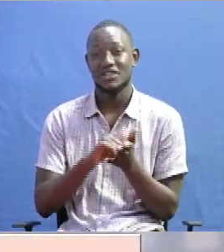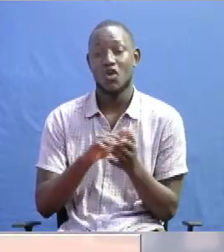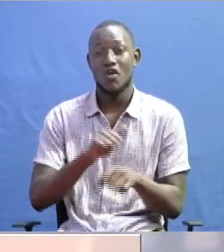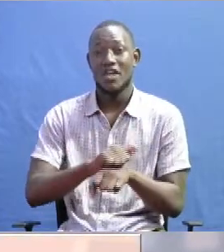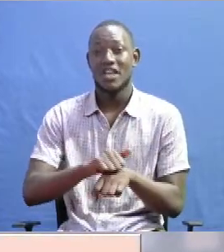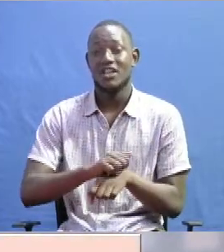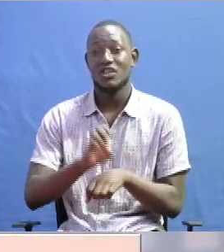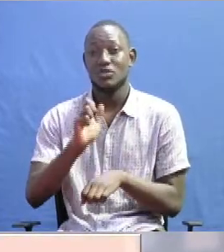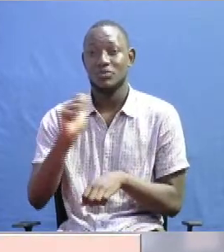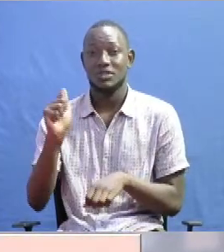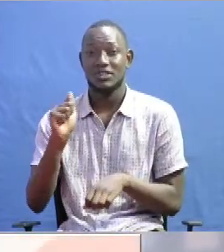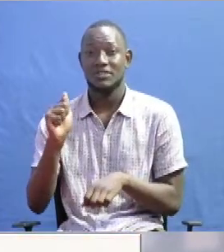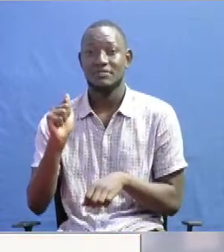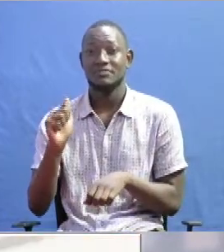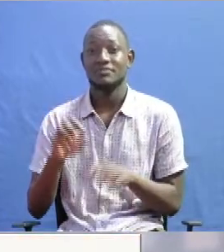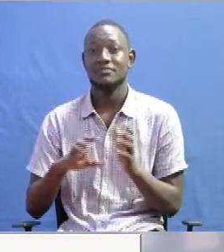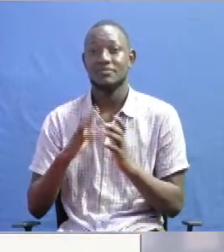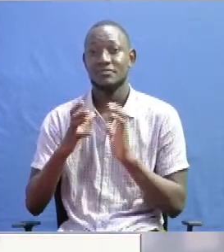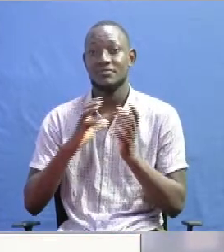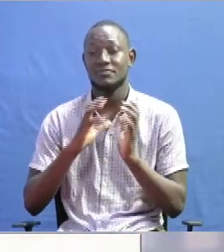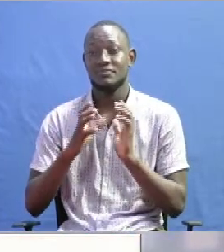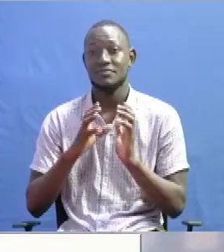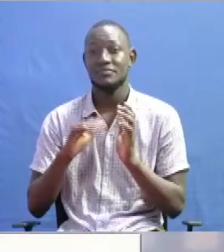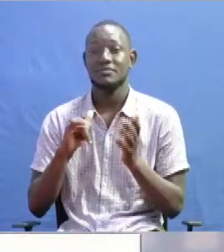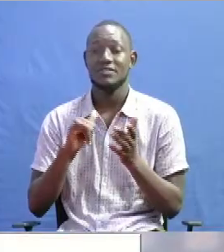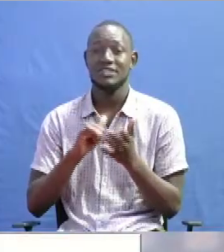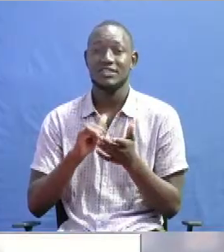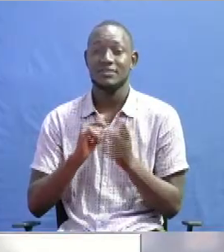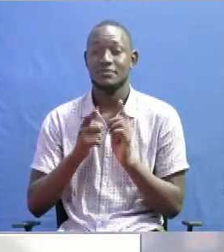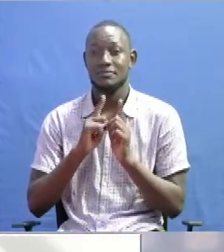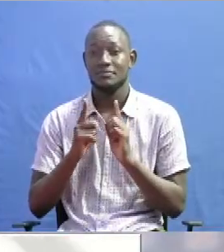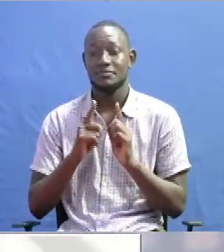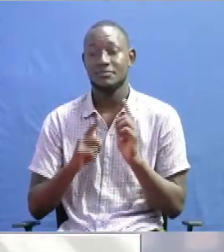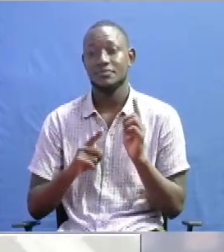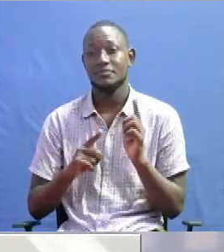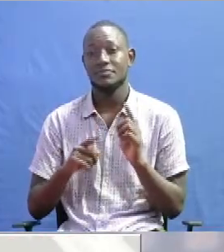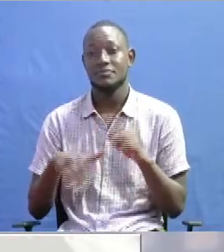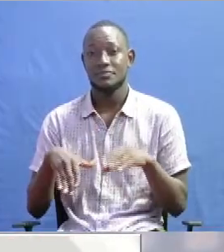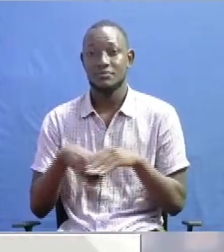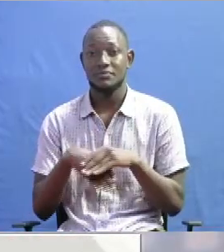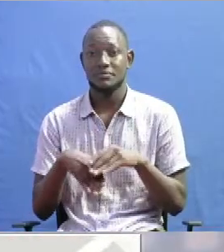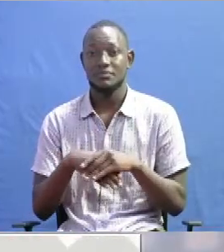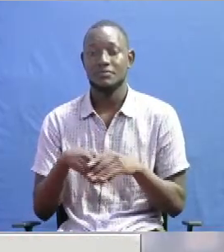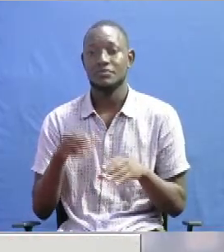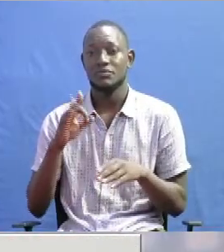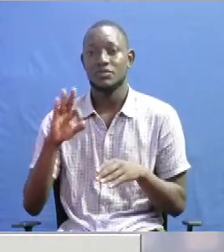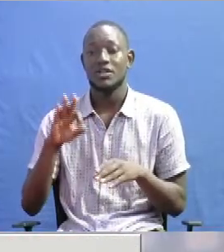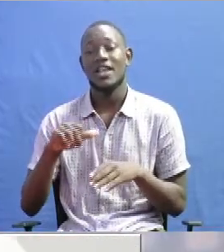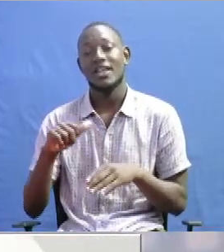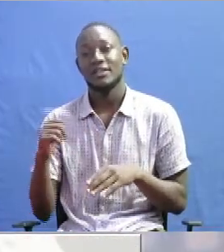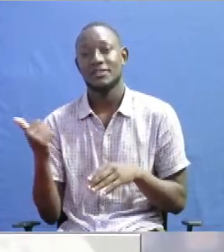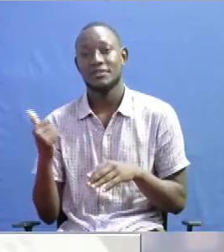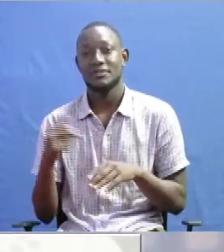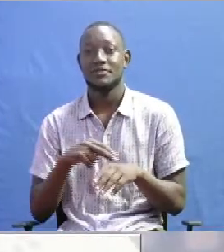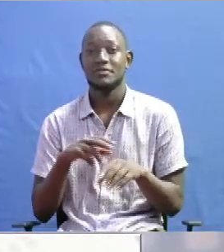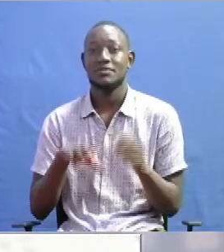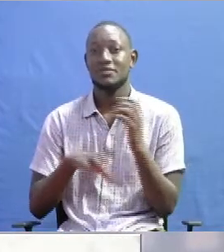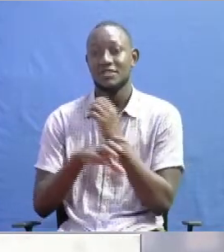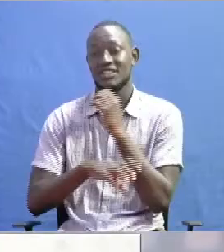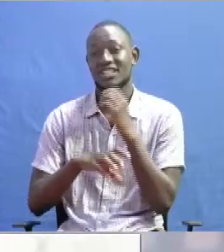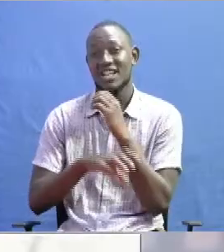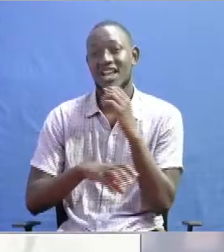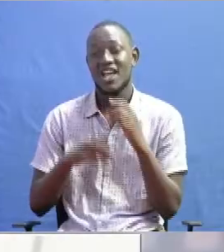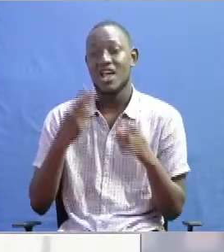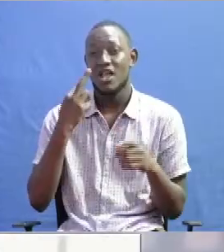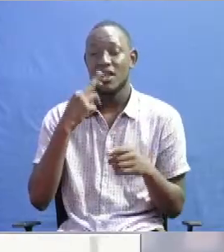Africa Community Charter, that discloses that citizens of other partner states are not to be